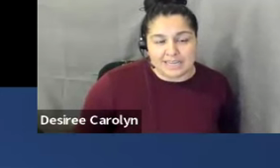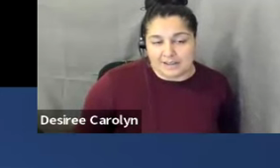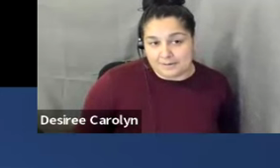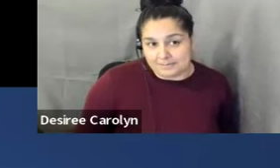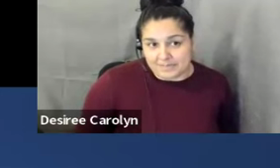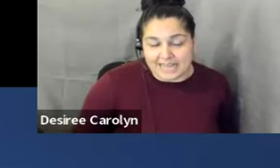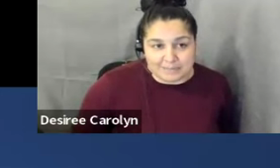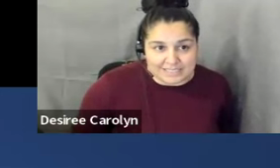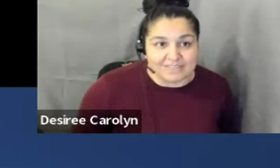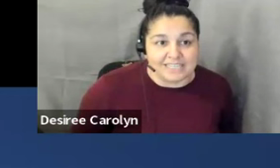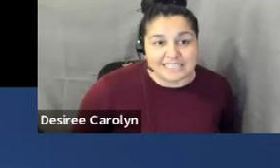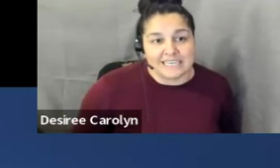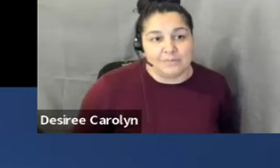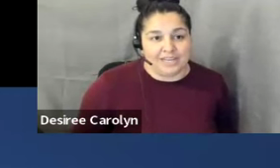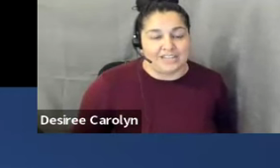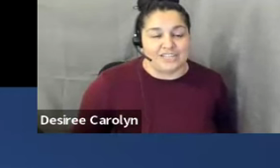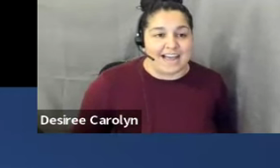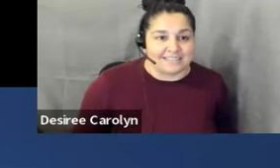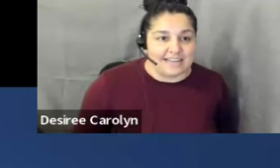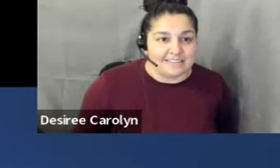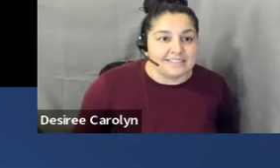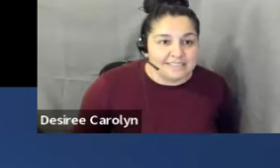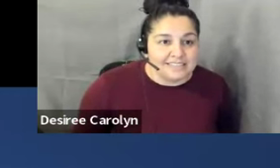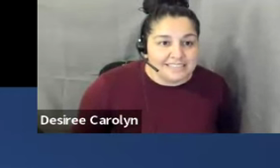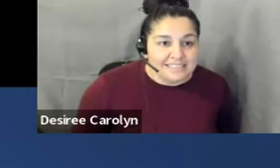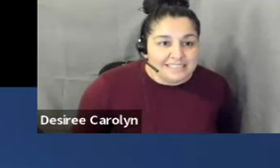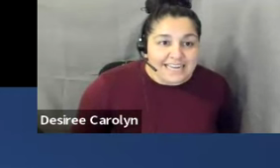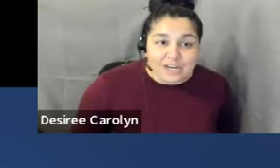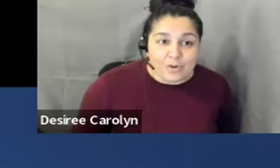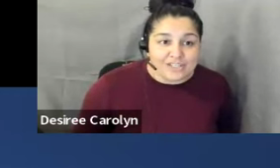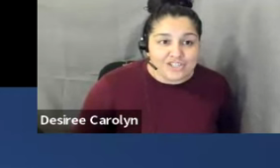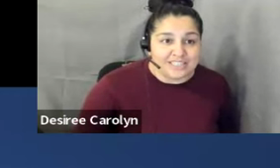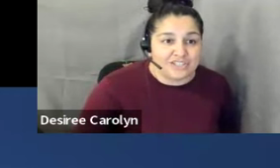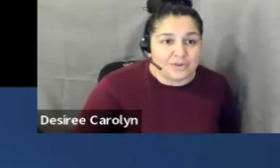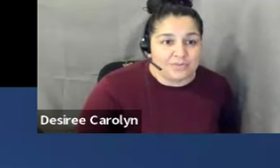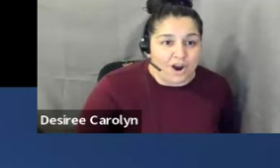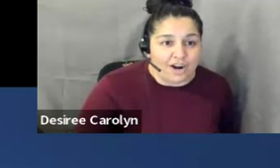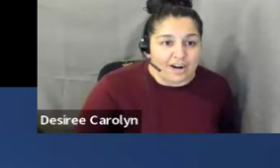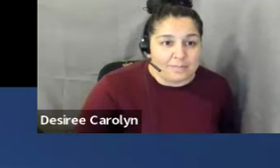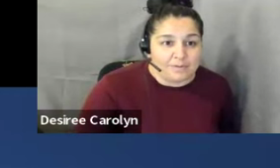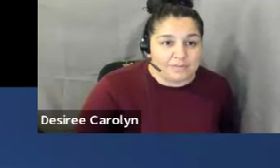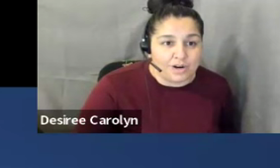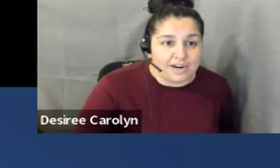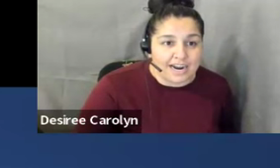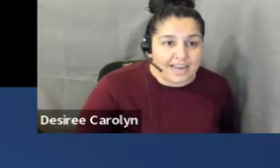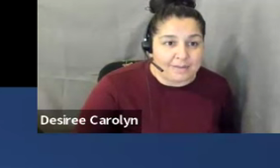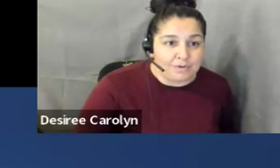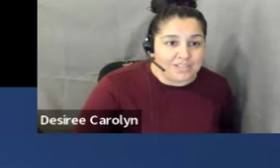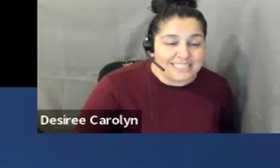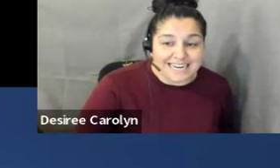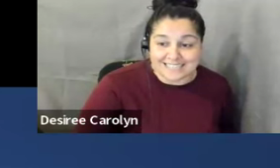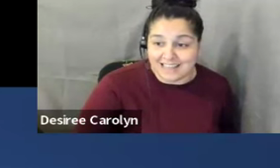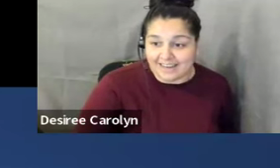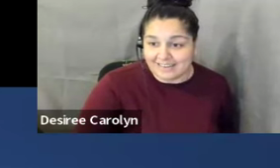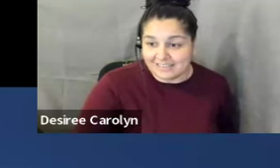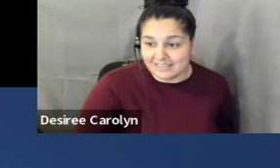important aspect of this is the communication access. Any questions so far before I move